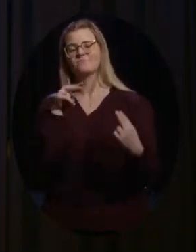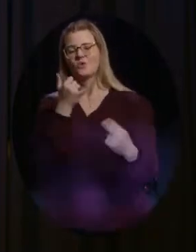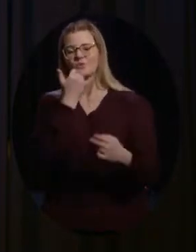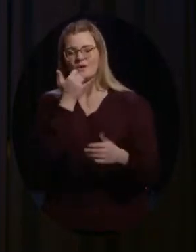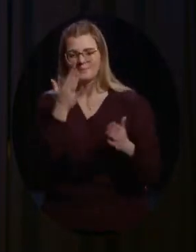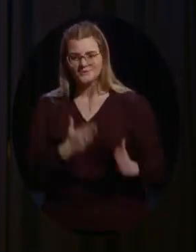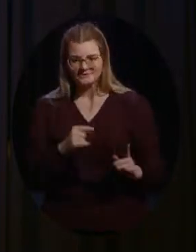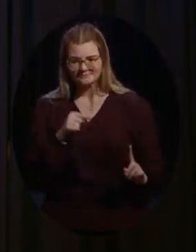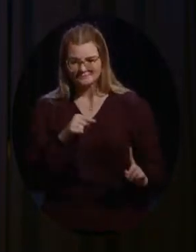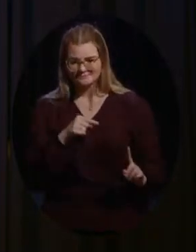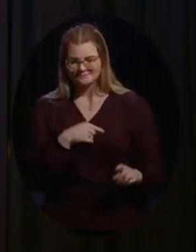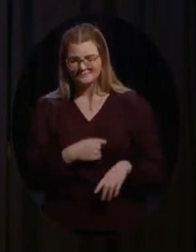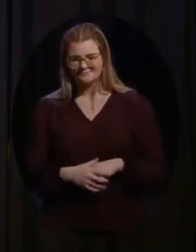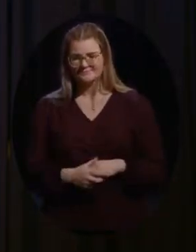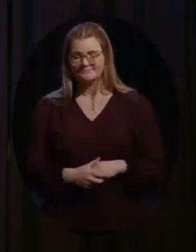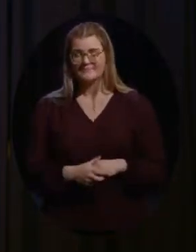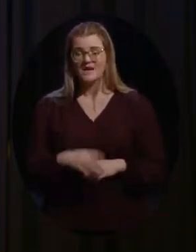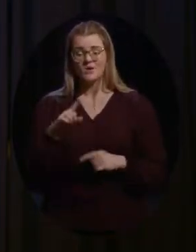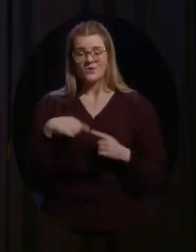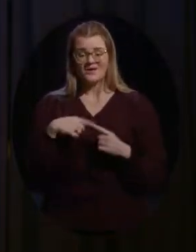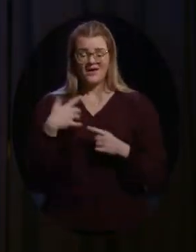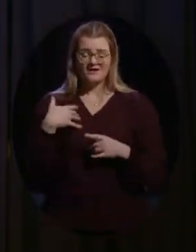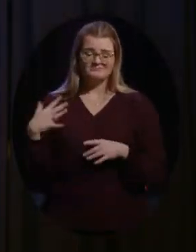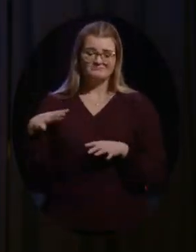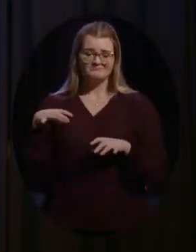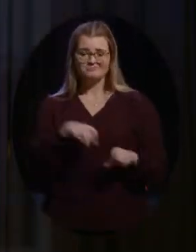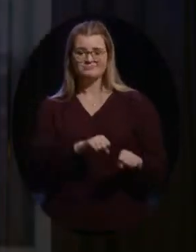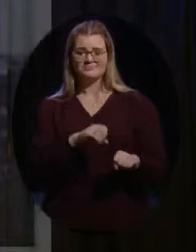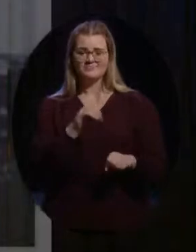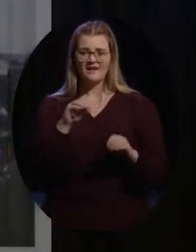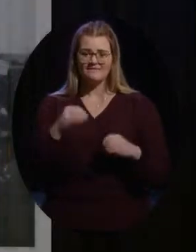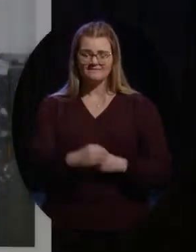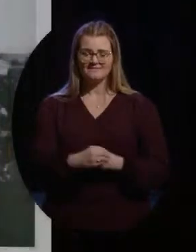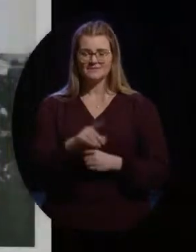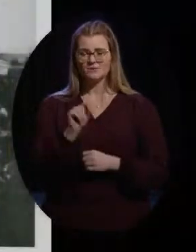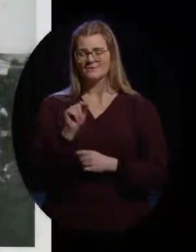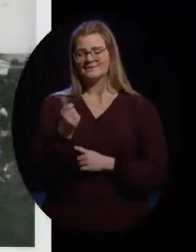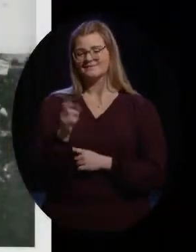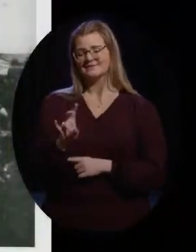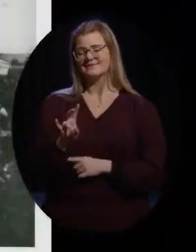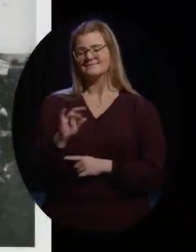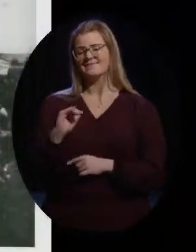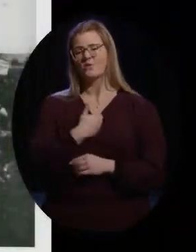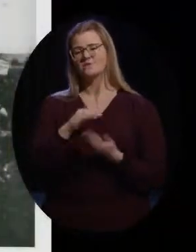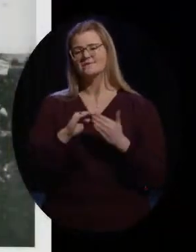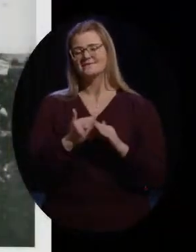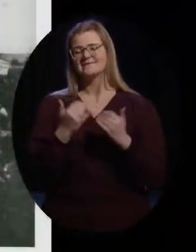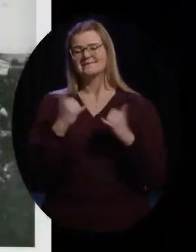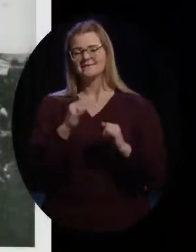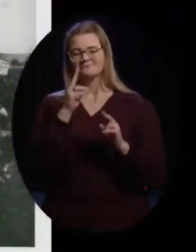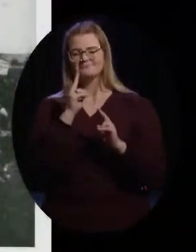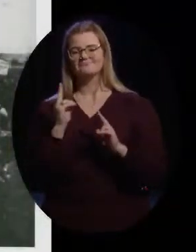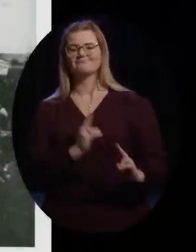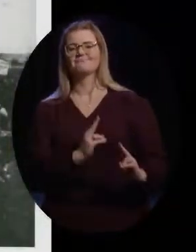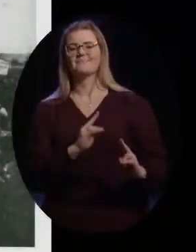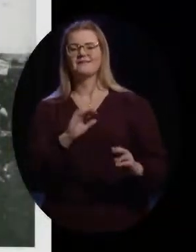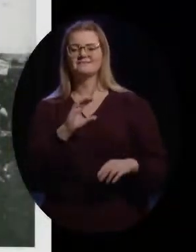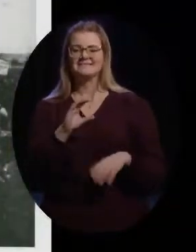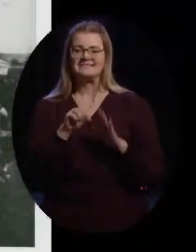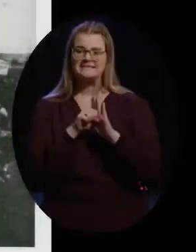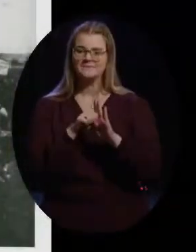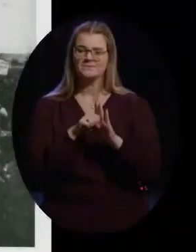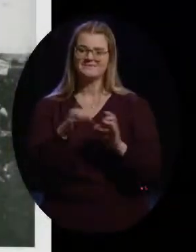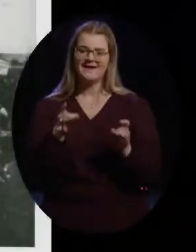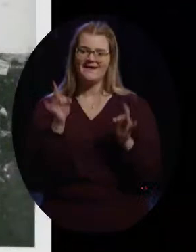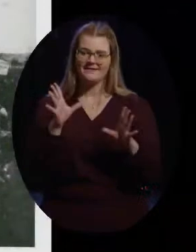person. And when I took office in 2017, our city was still honoring its symbols of hate,